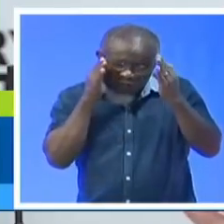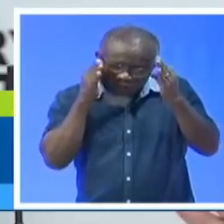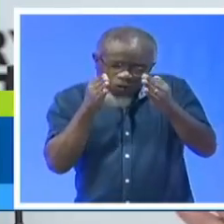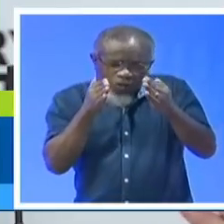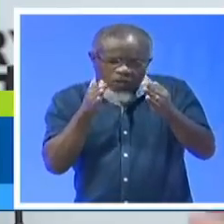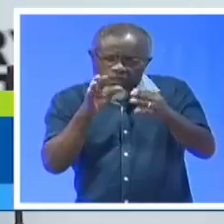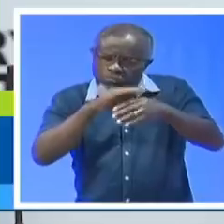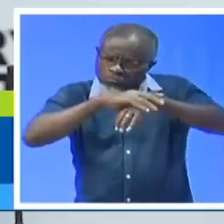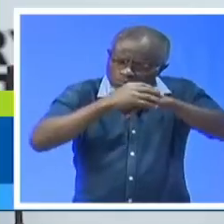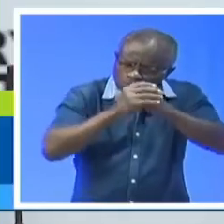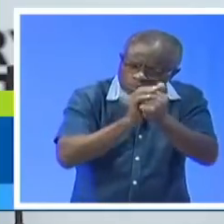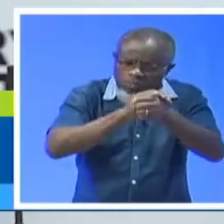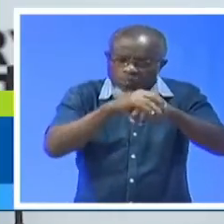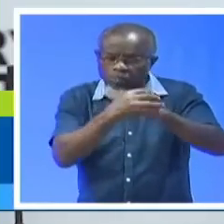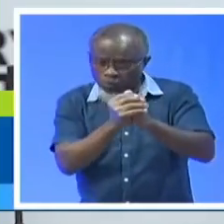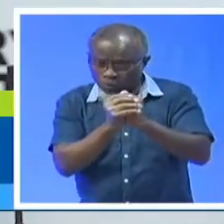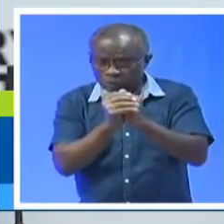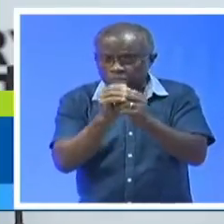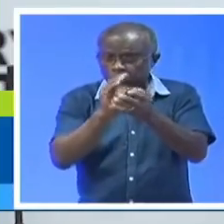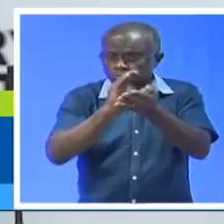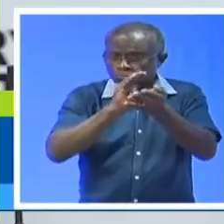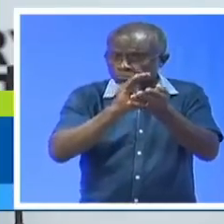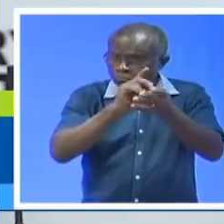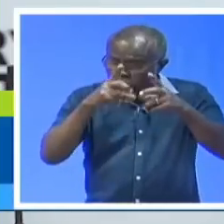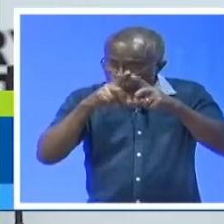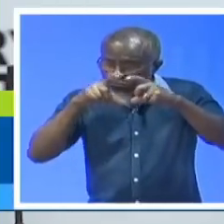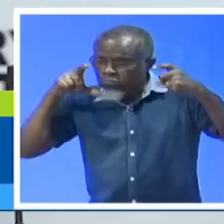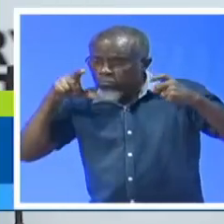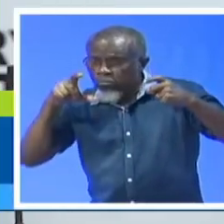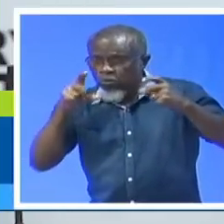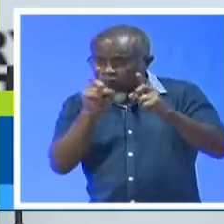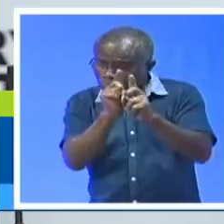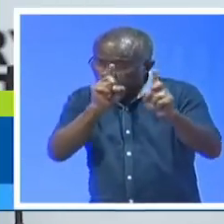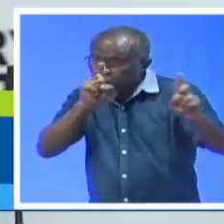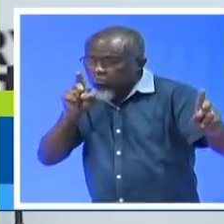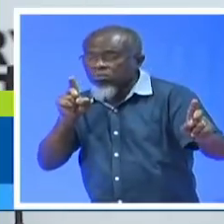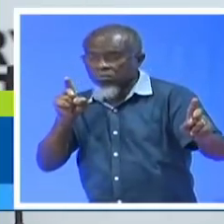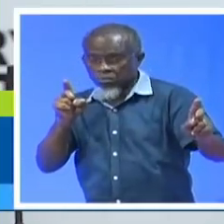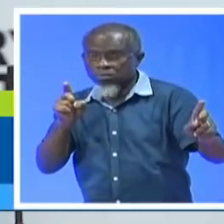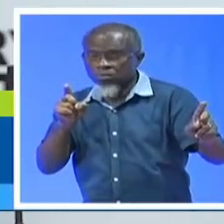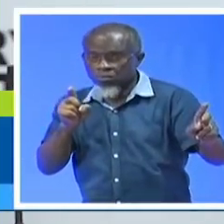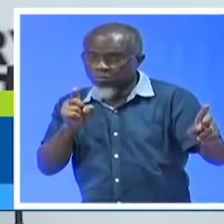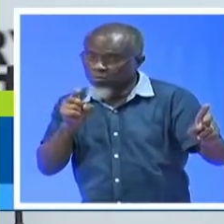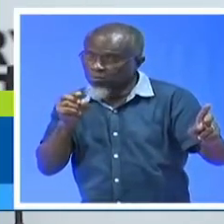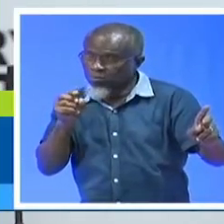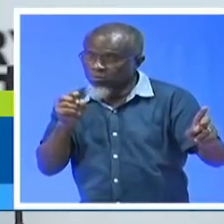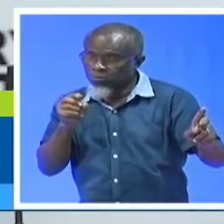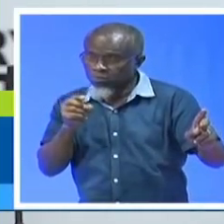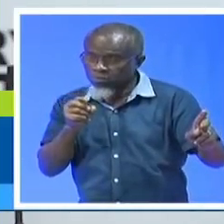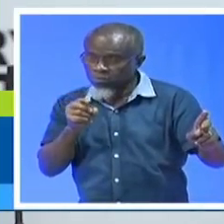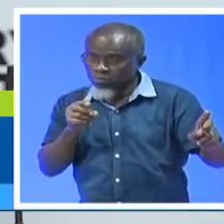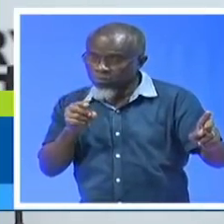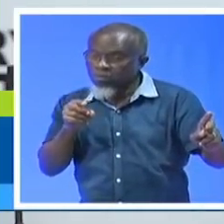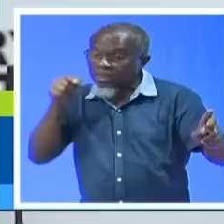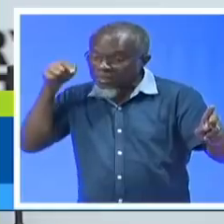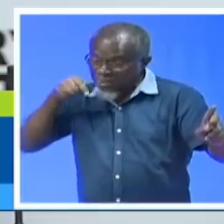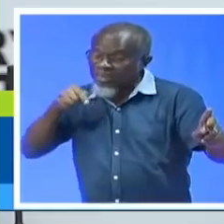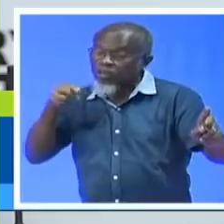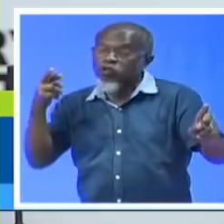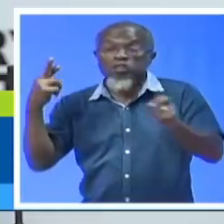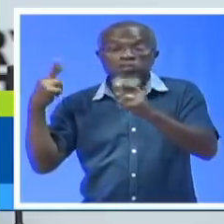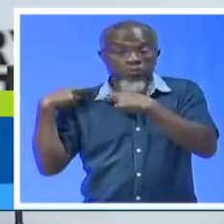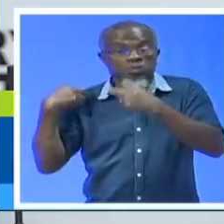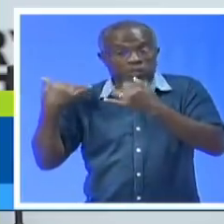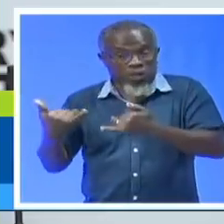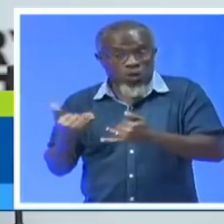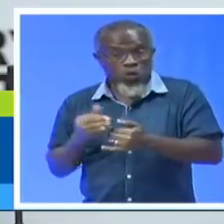people. That is your duty now. If you don't want to be vaccinated, then you have that duty. You